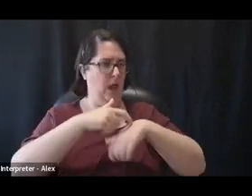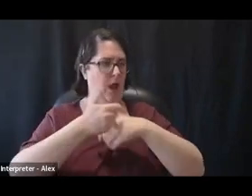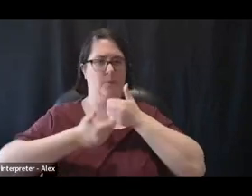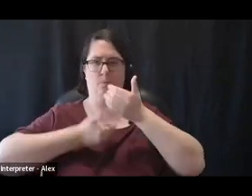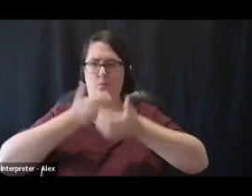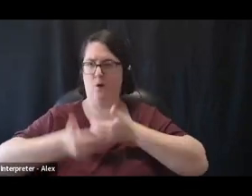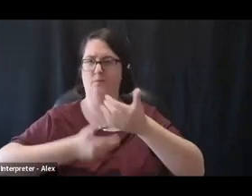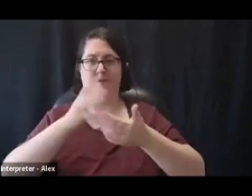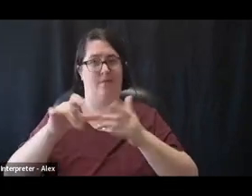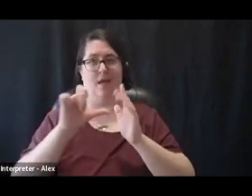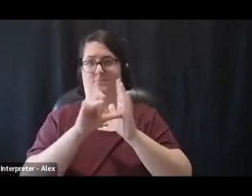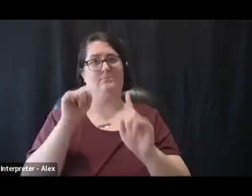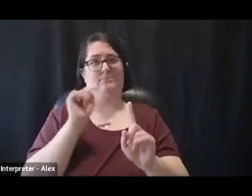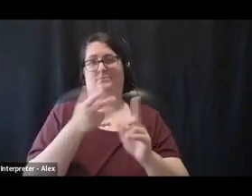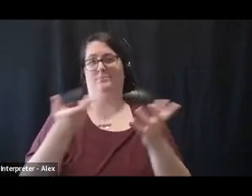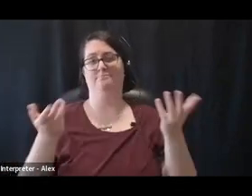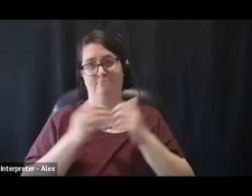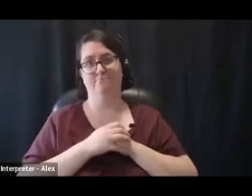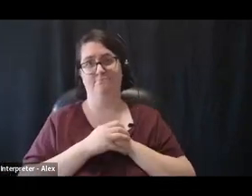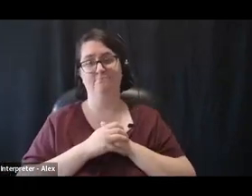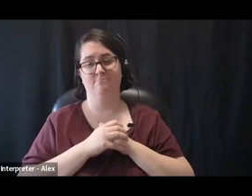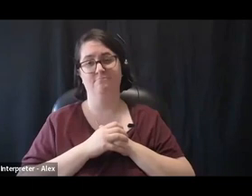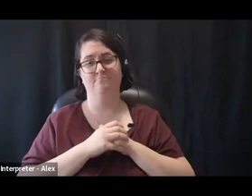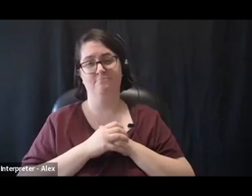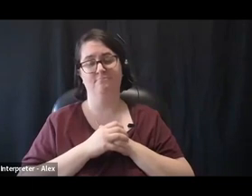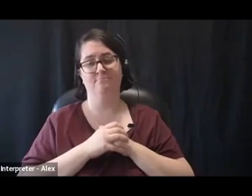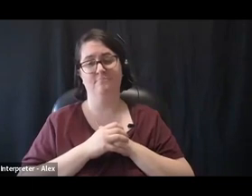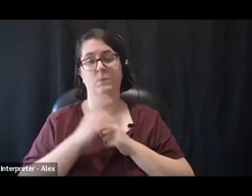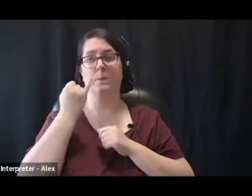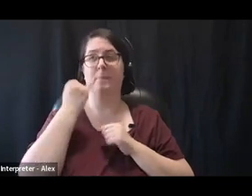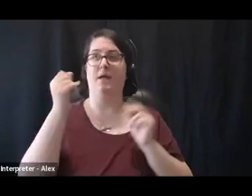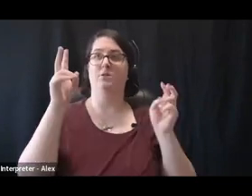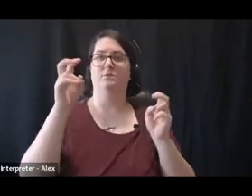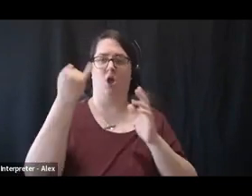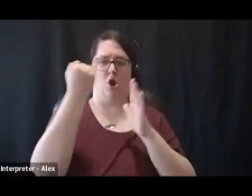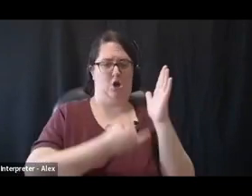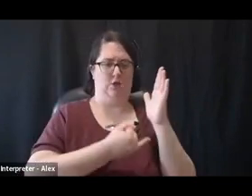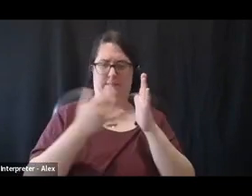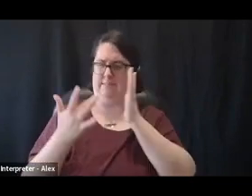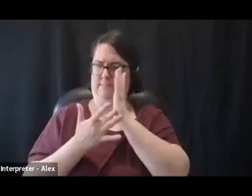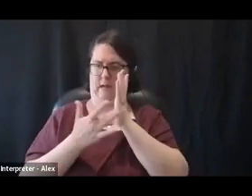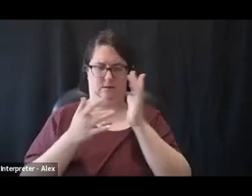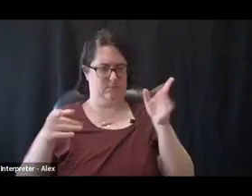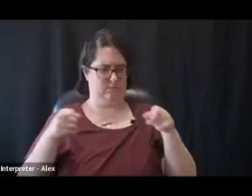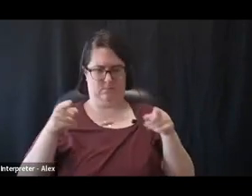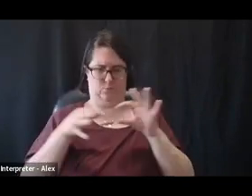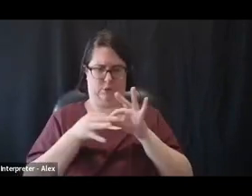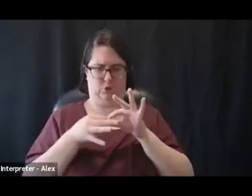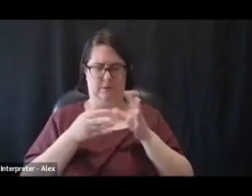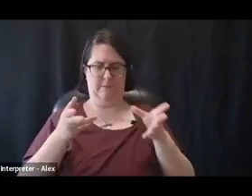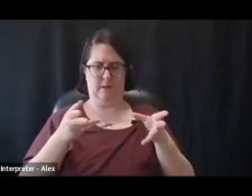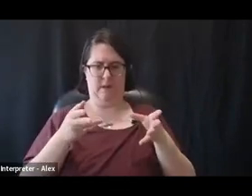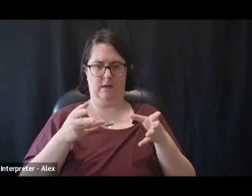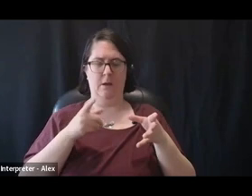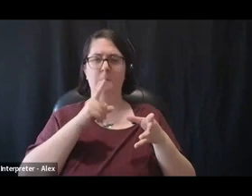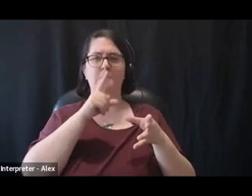you stick in there that when we imagine the idea of how art and tech and the relationship there isn't so much